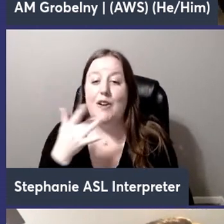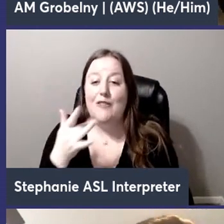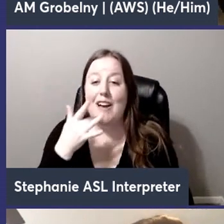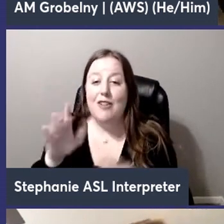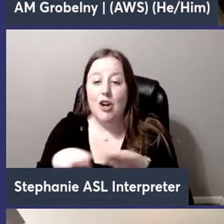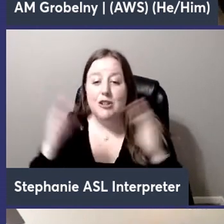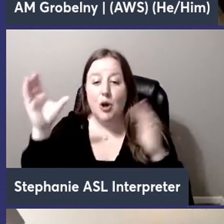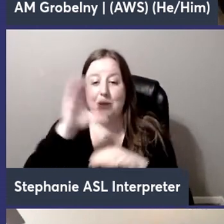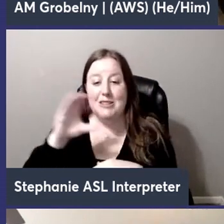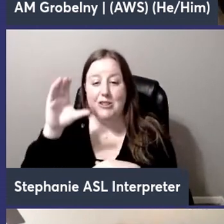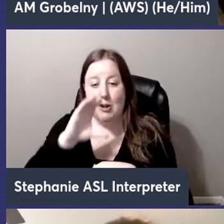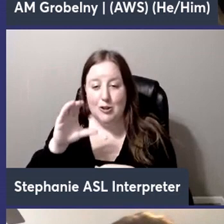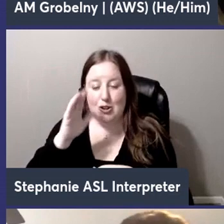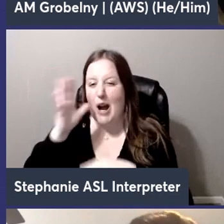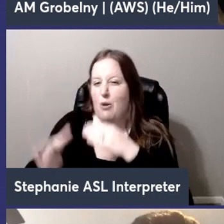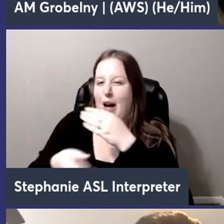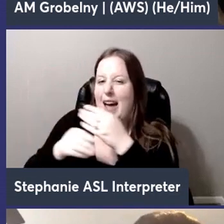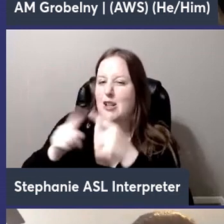put it that way.